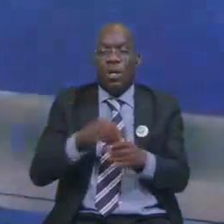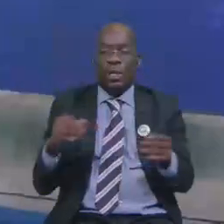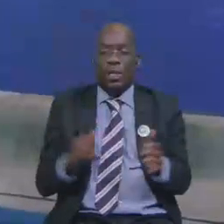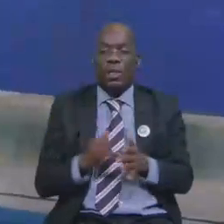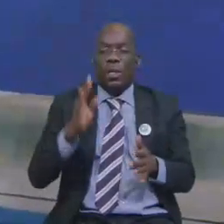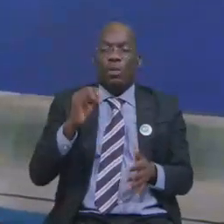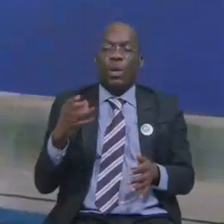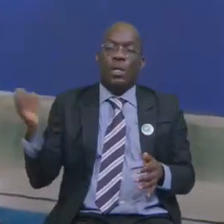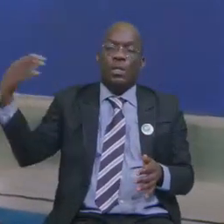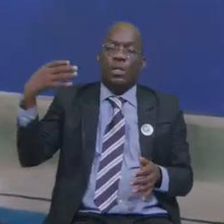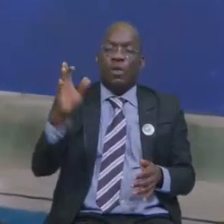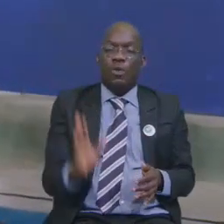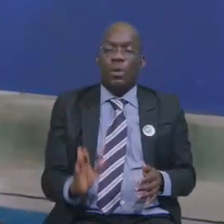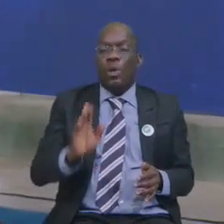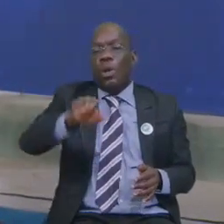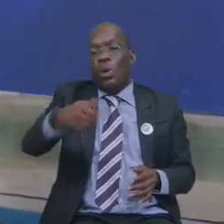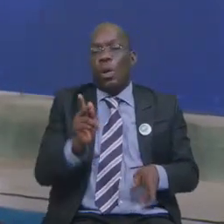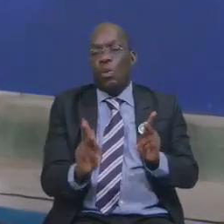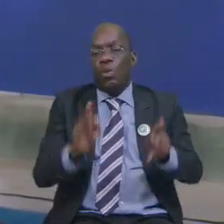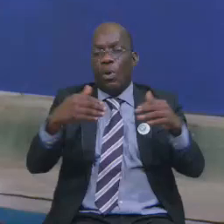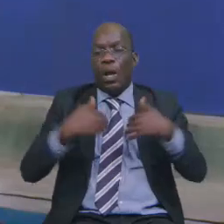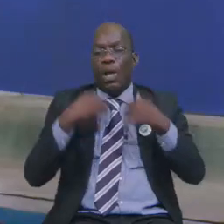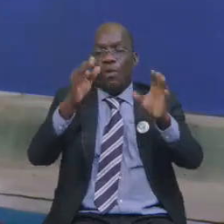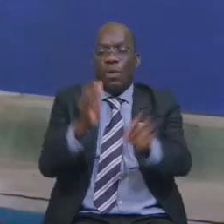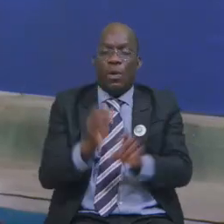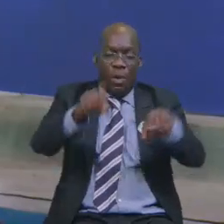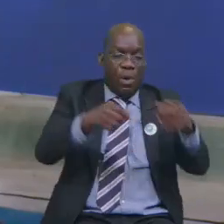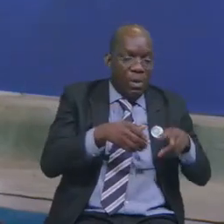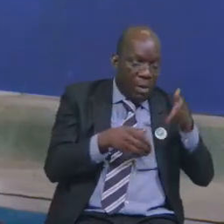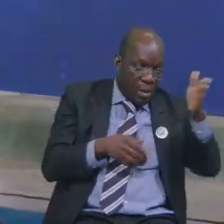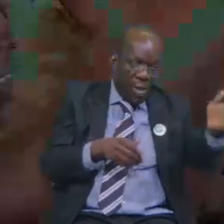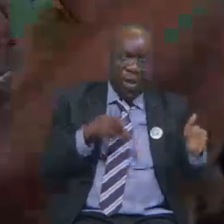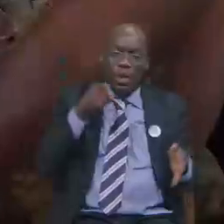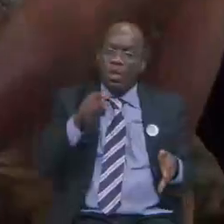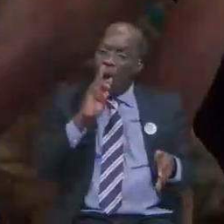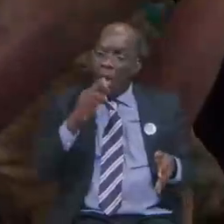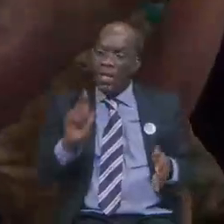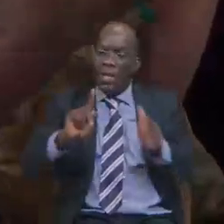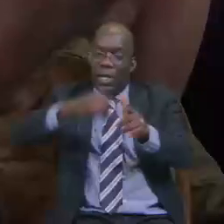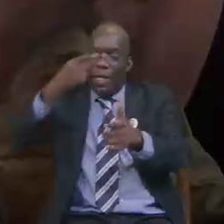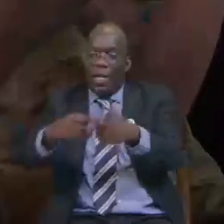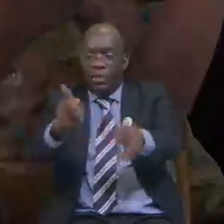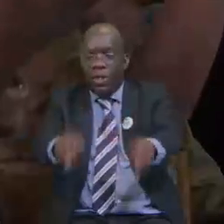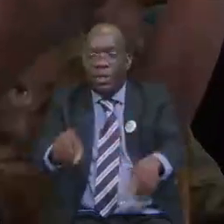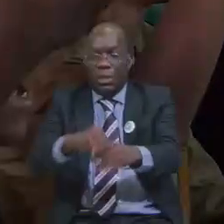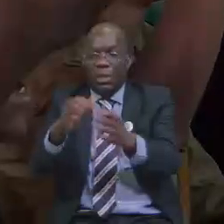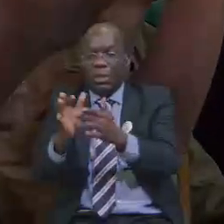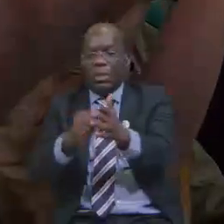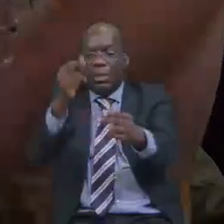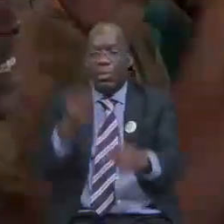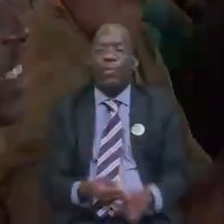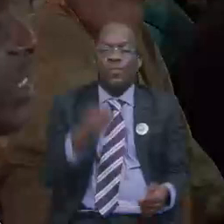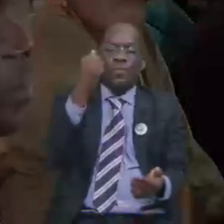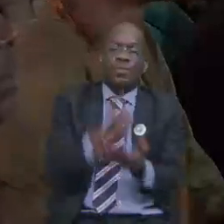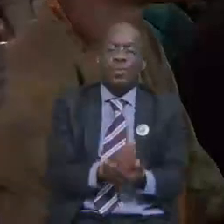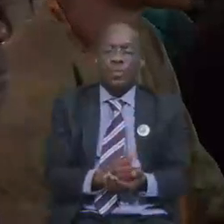God, others have got there. You are the next on the line. Yeah. Look at this